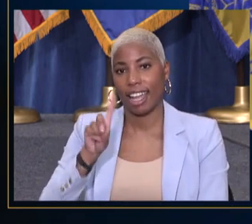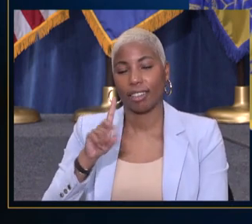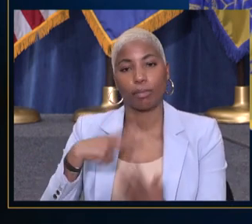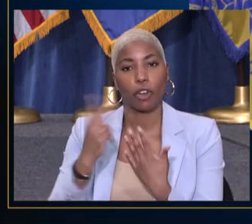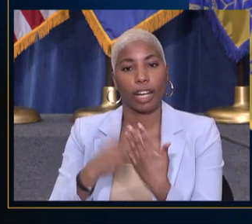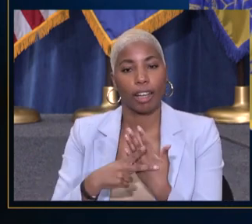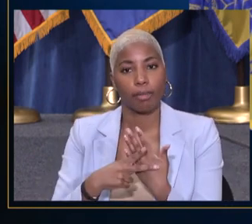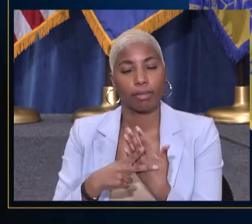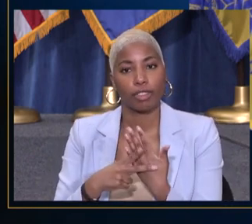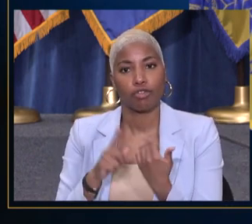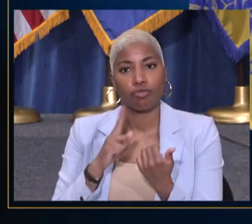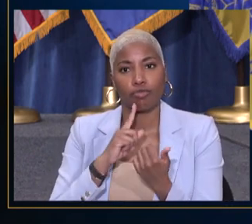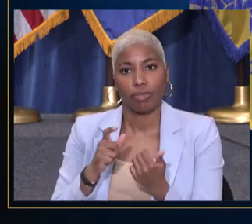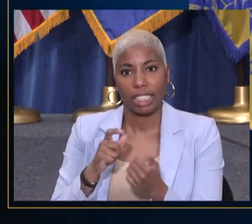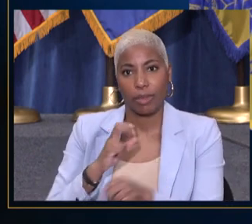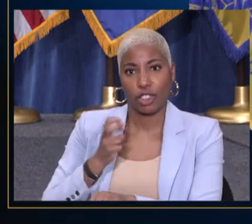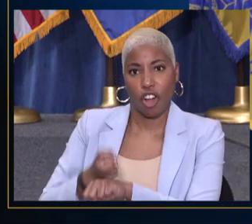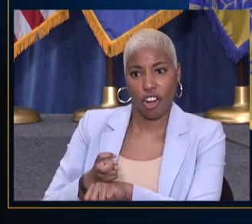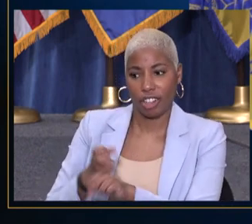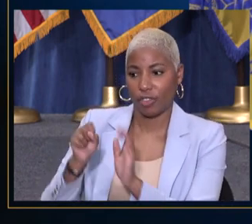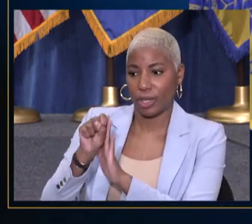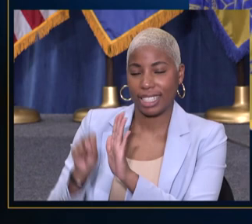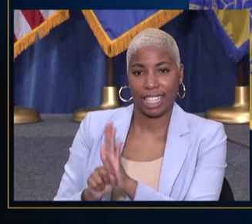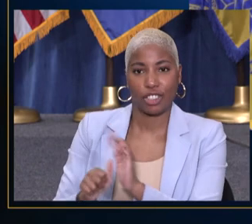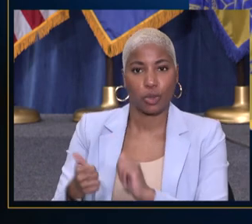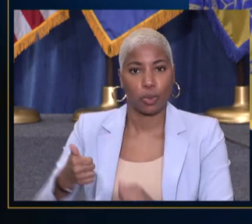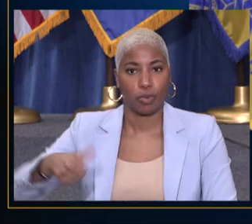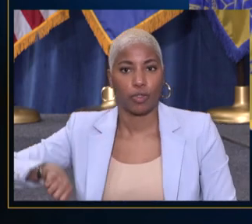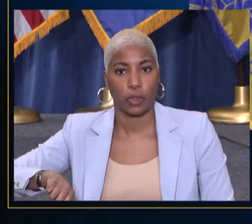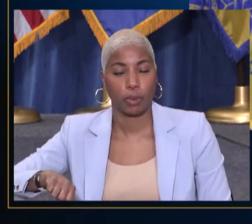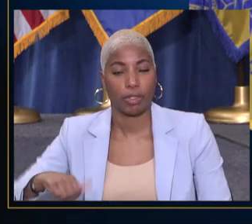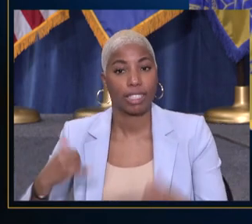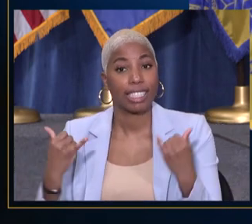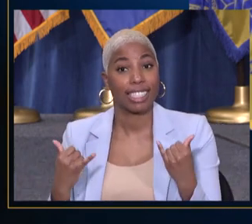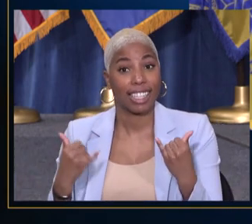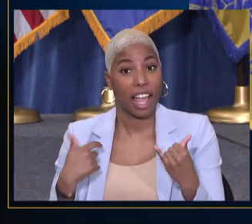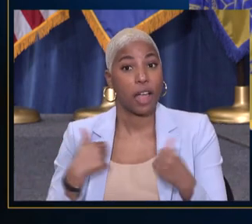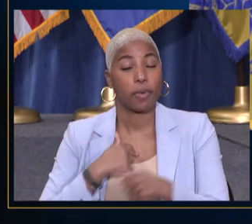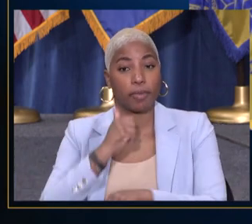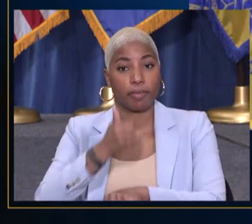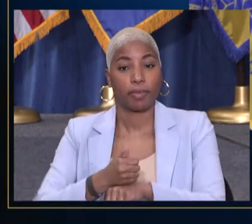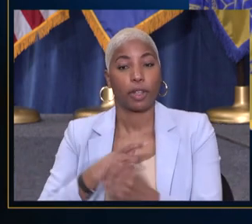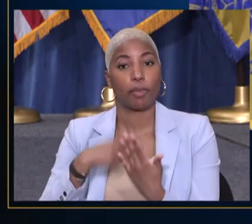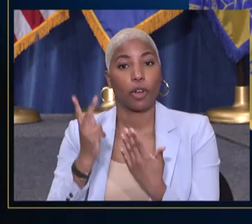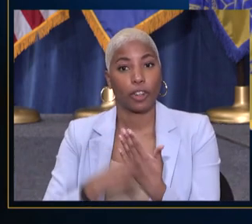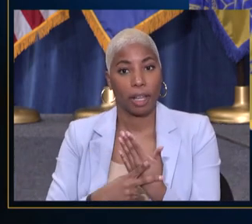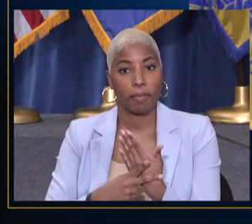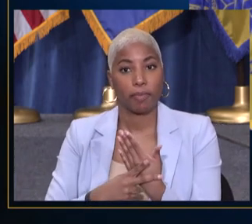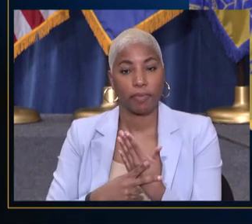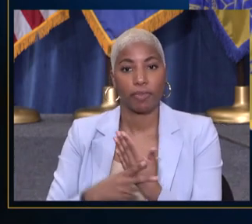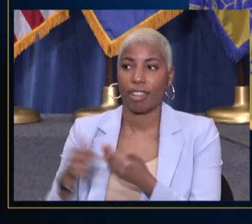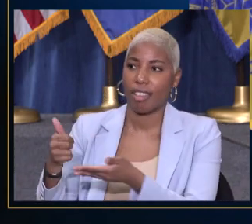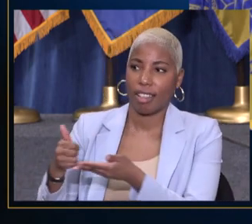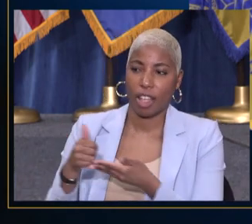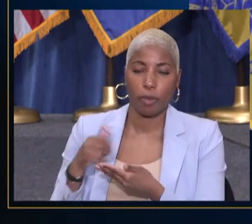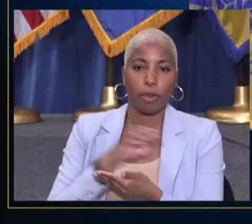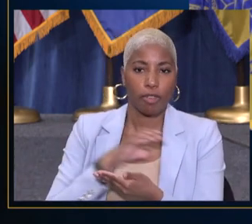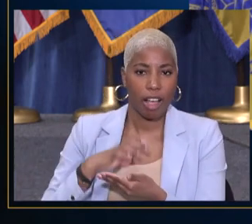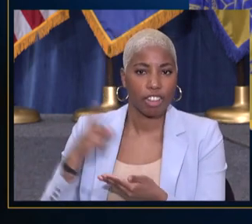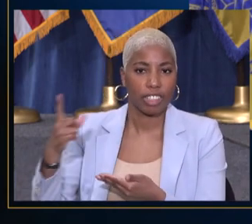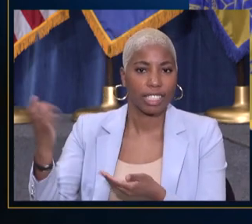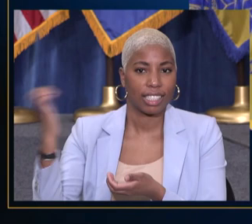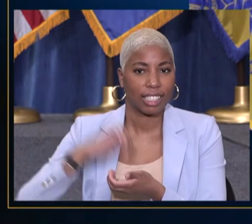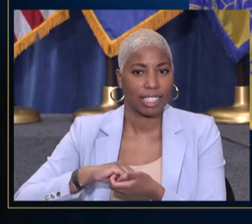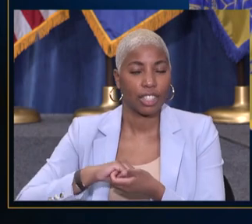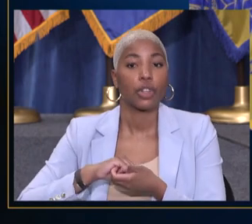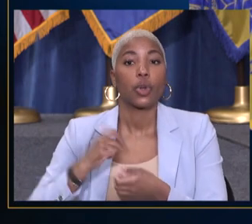we made it very difficult for states to refuse. And today we have a program in place with the help of Congress that lets us partner